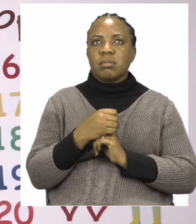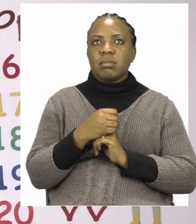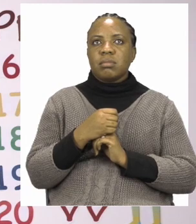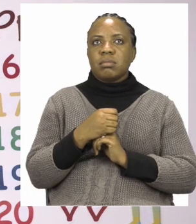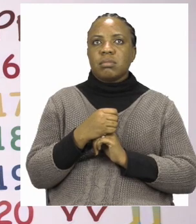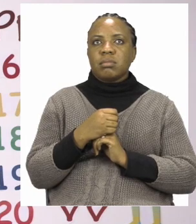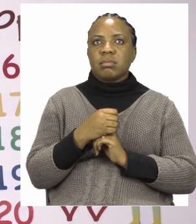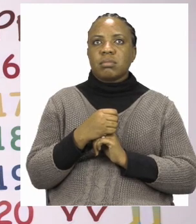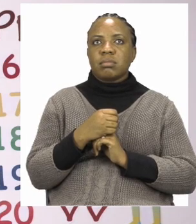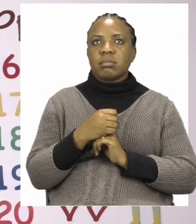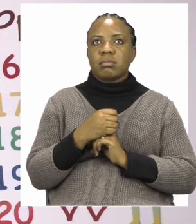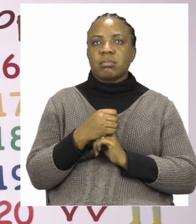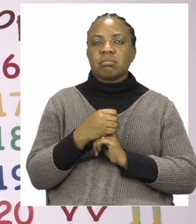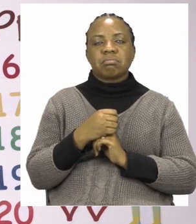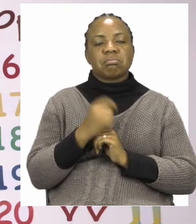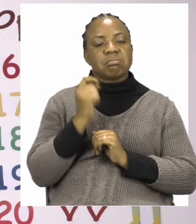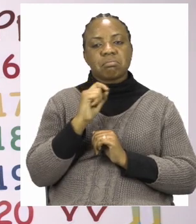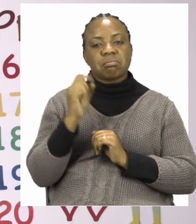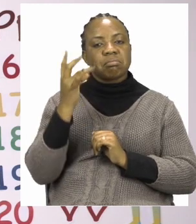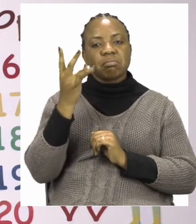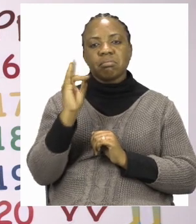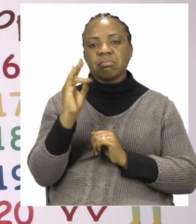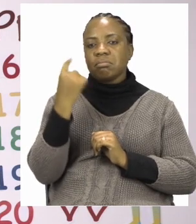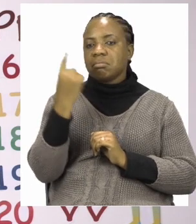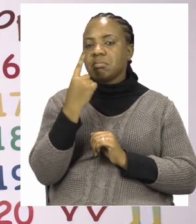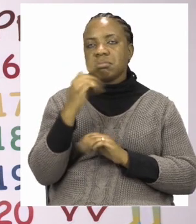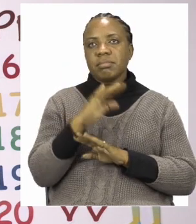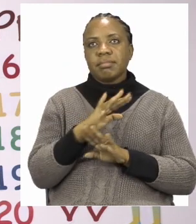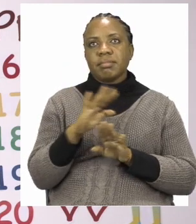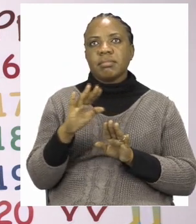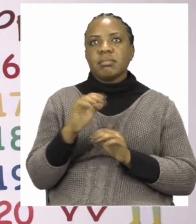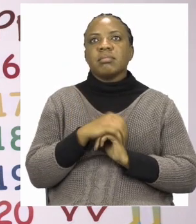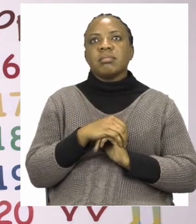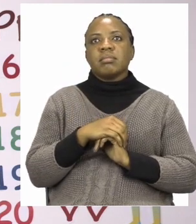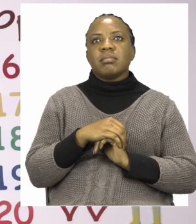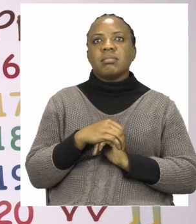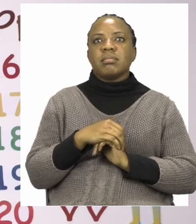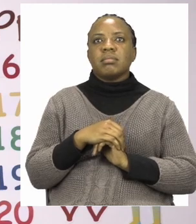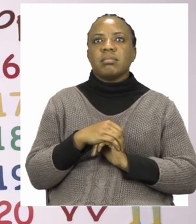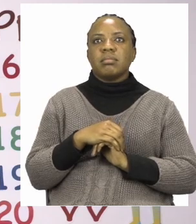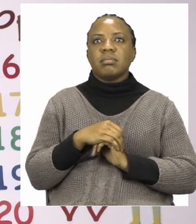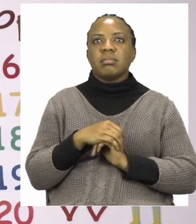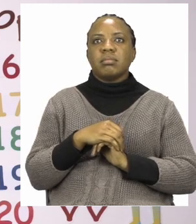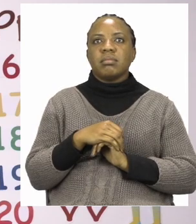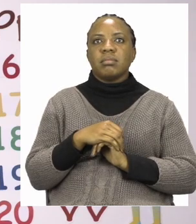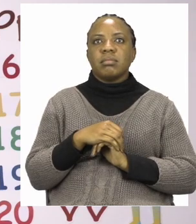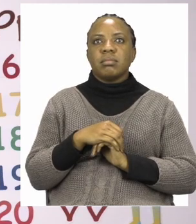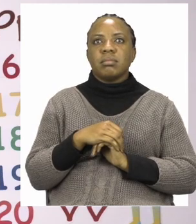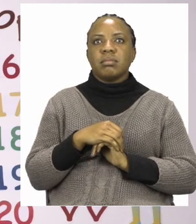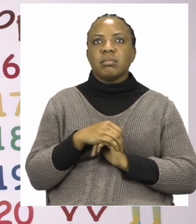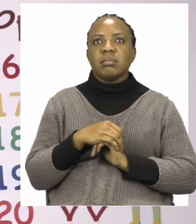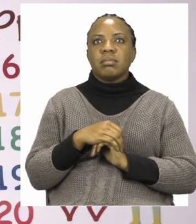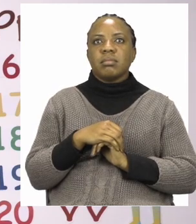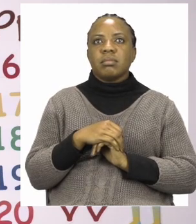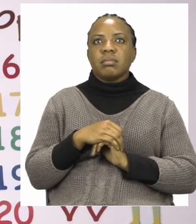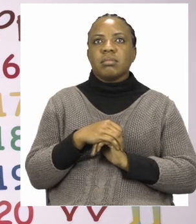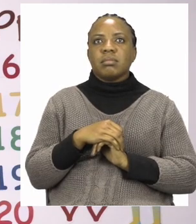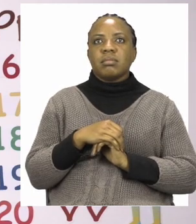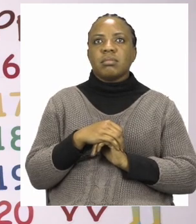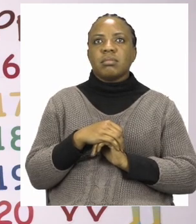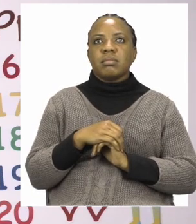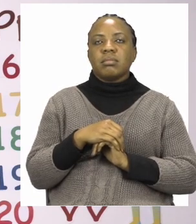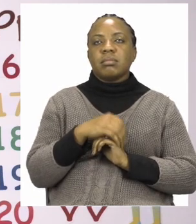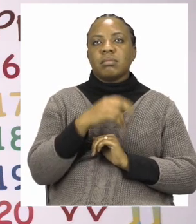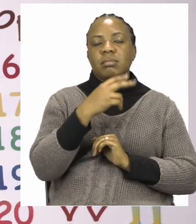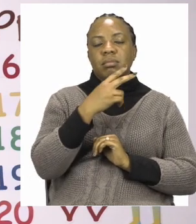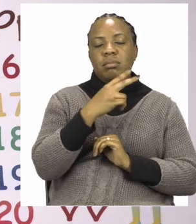going to just write it by itself. And now we have expanded our number. So we have said